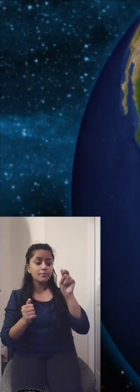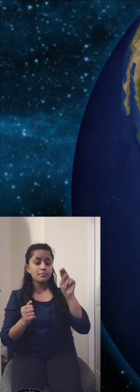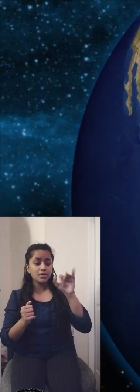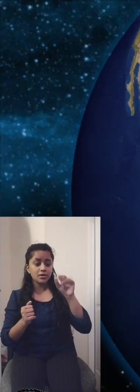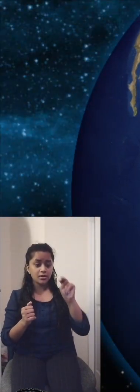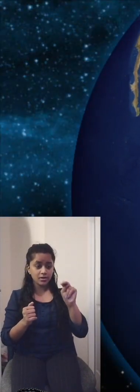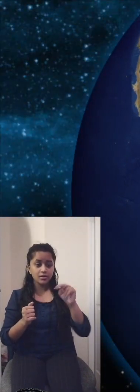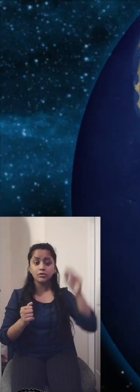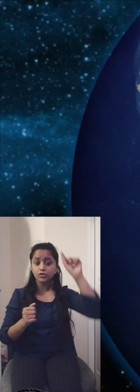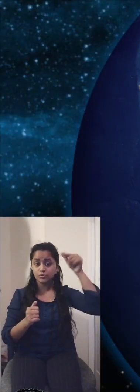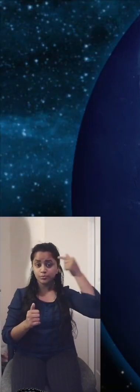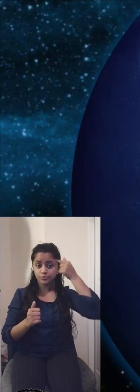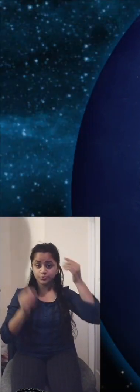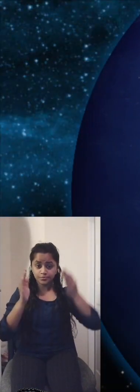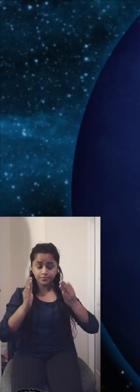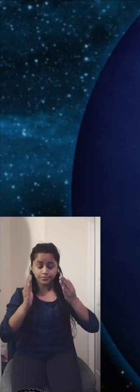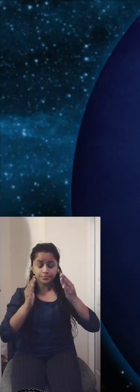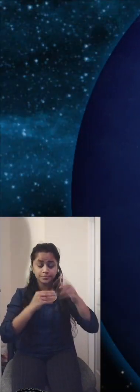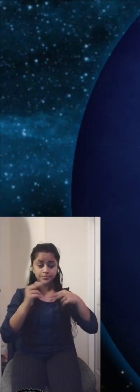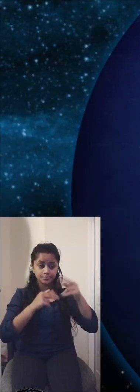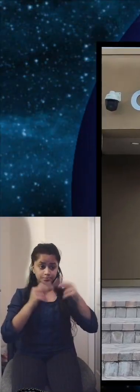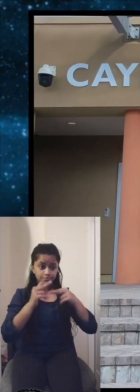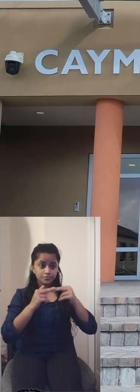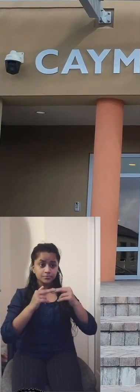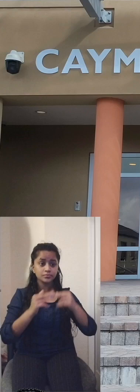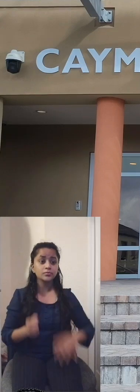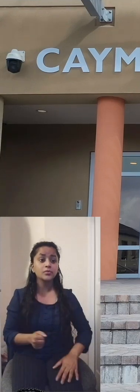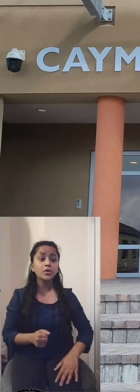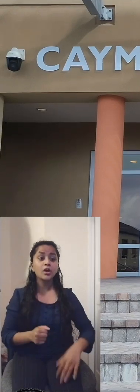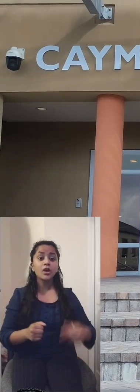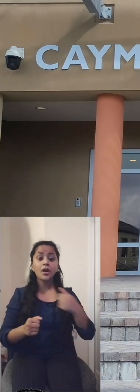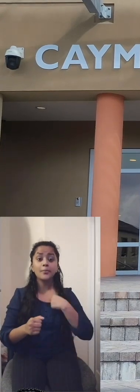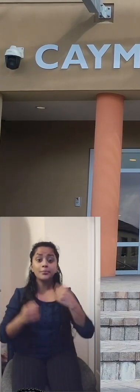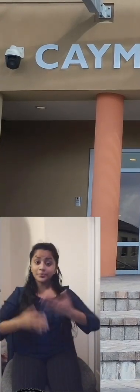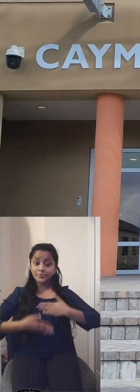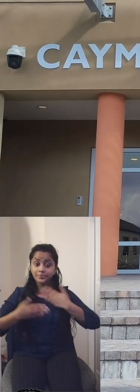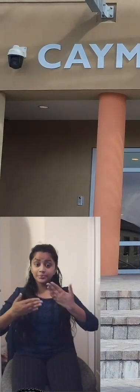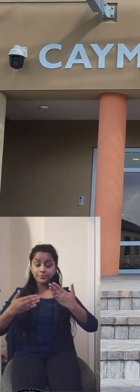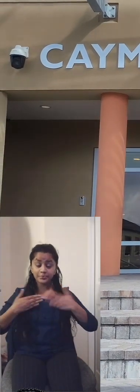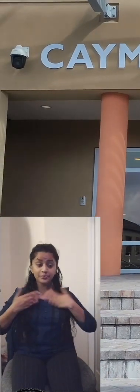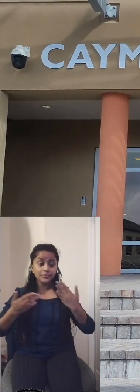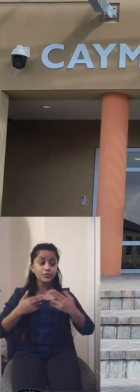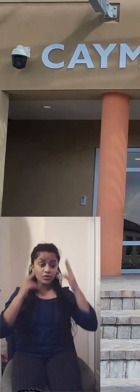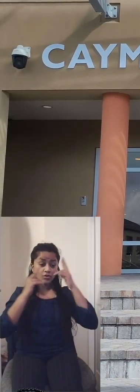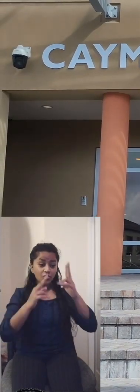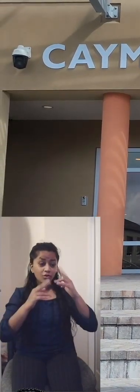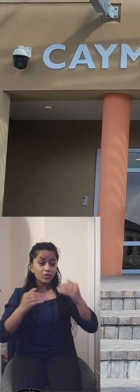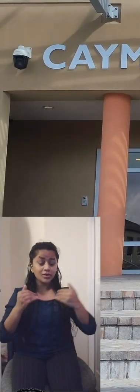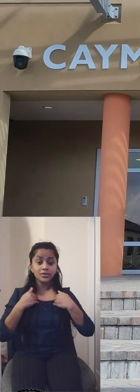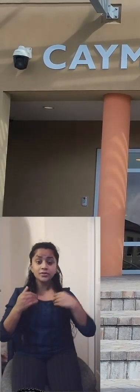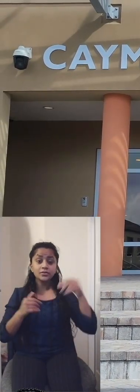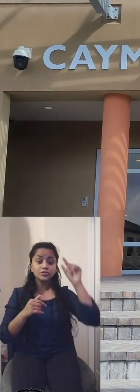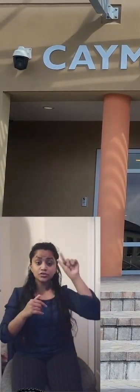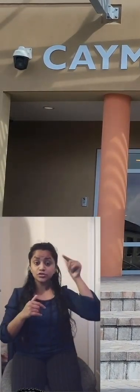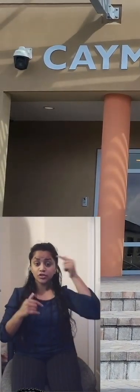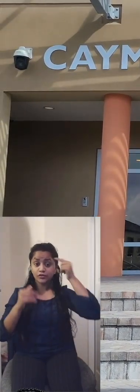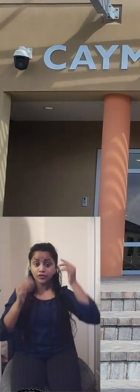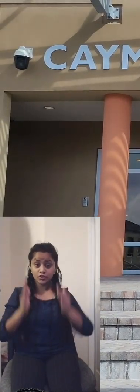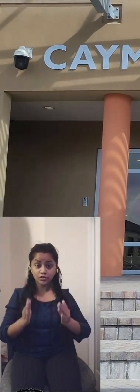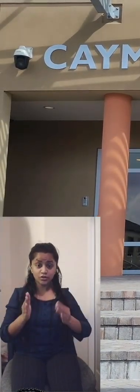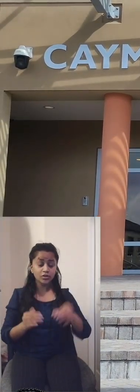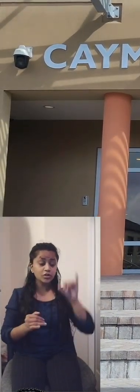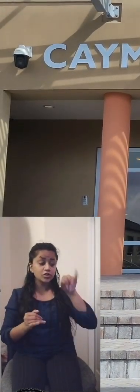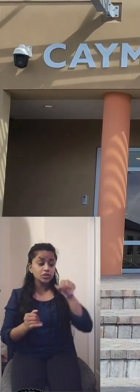Cayman. I'm very honored to have at the feeding zone today Her Excellency the Governor of the Cayman